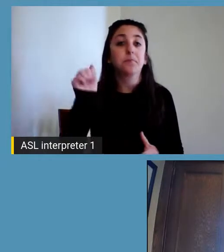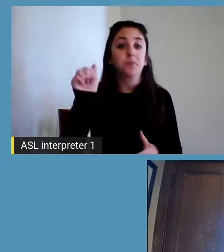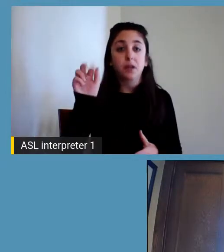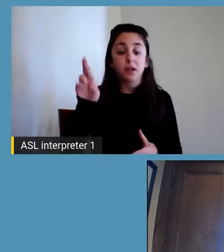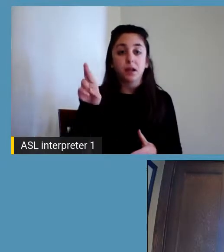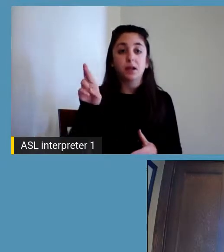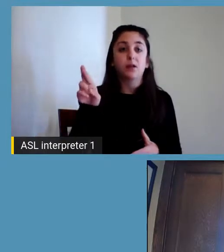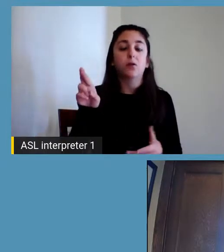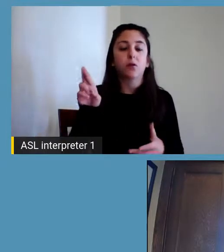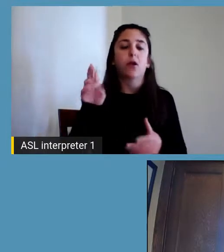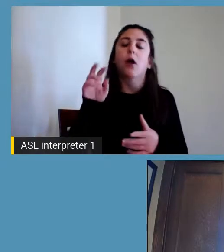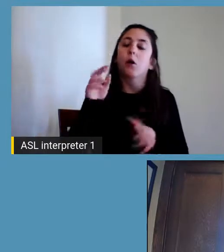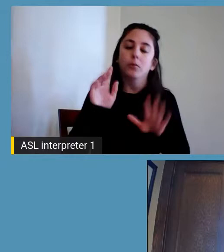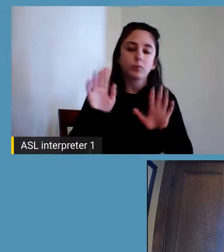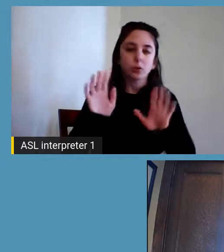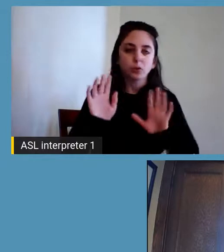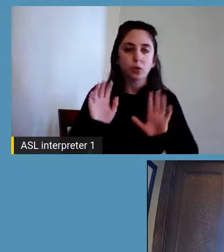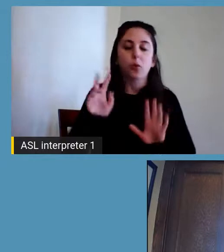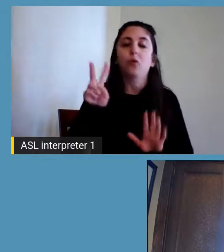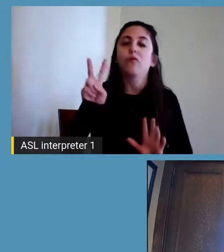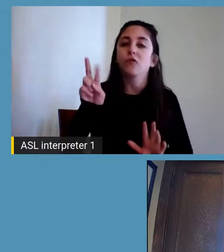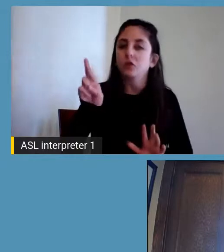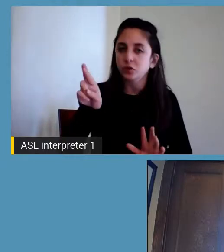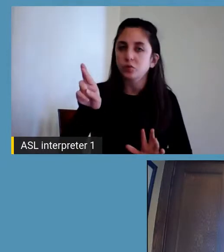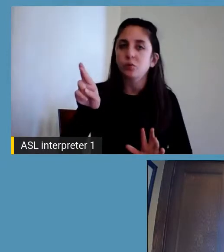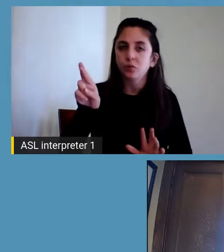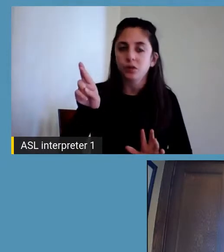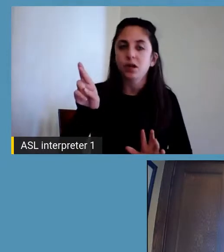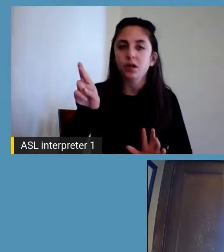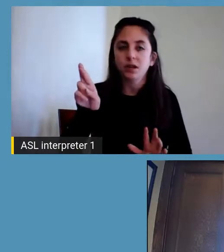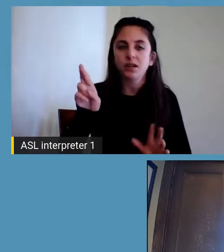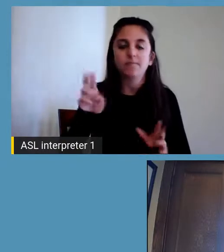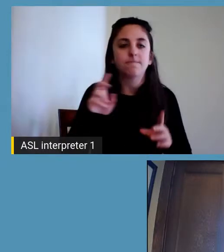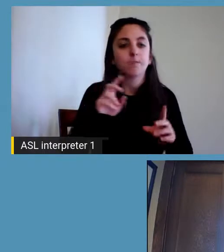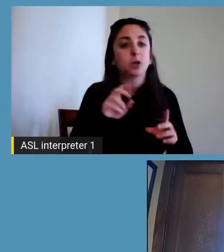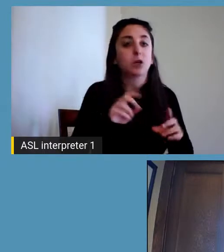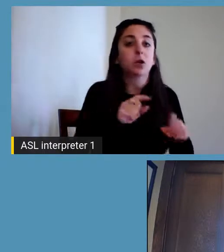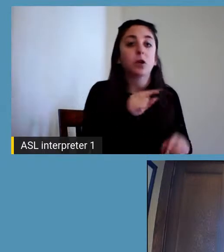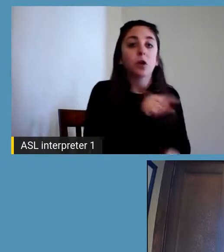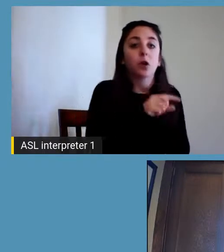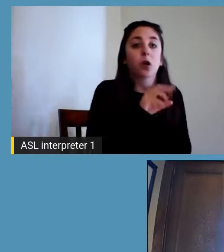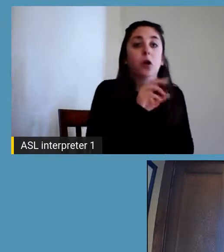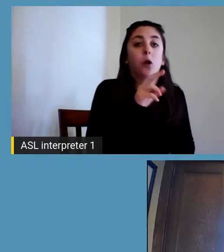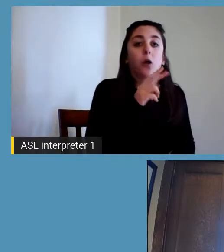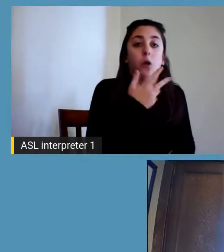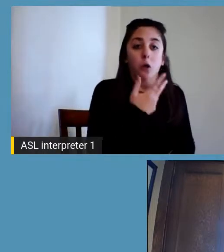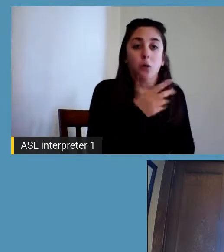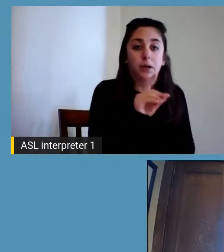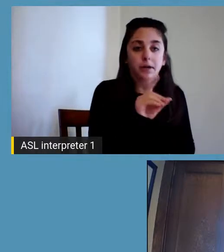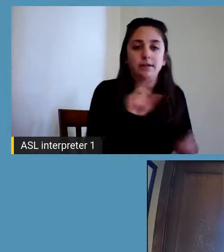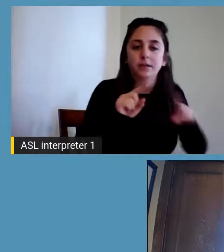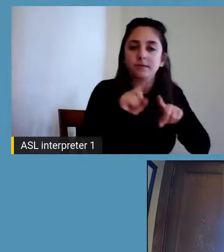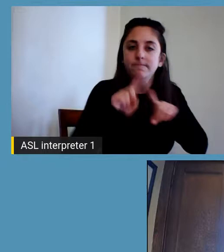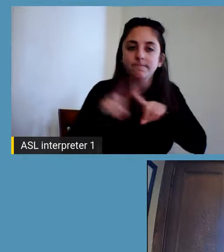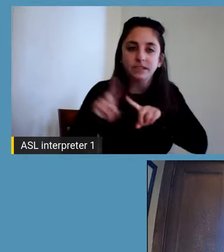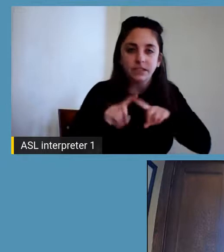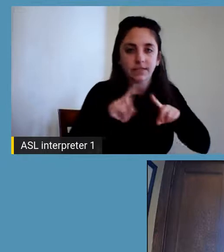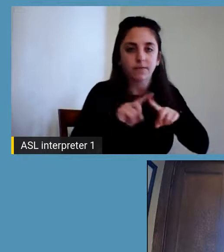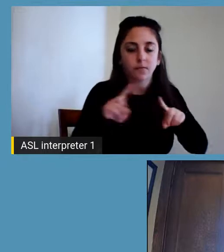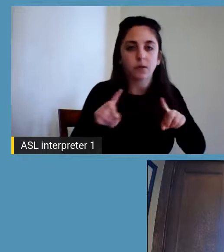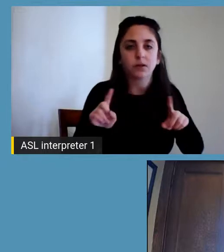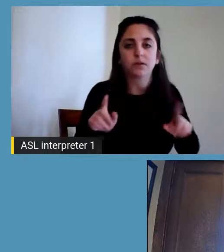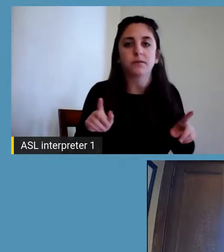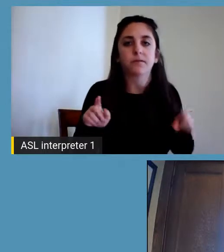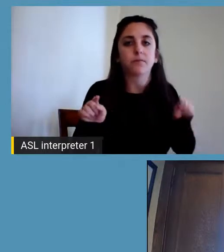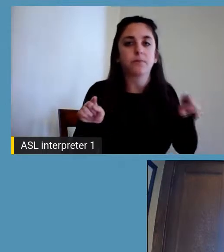virtual reality is a slightly different thing than 3D, but they both use the same components. A VR will